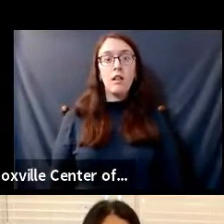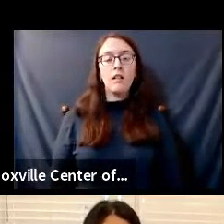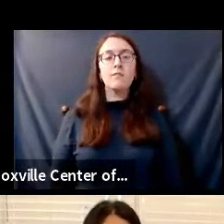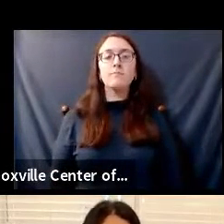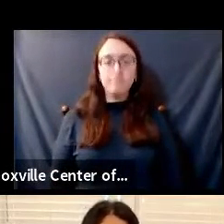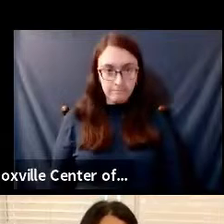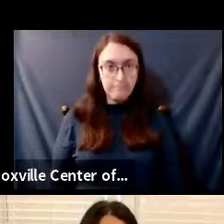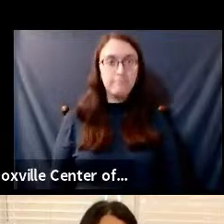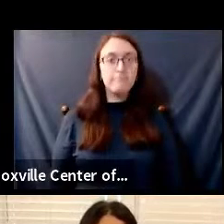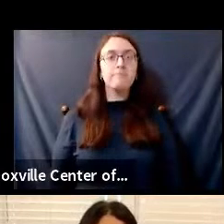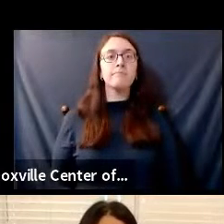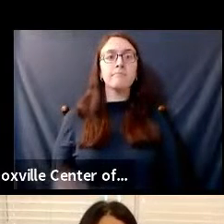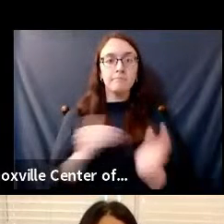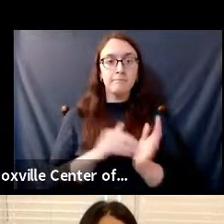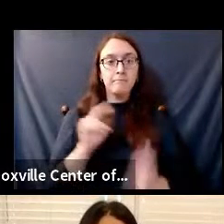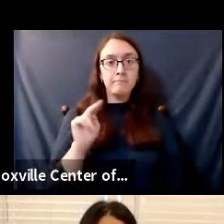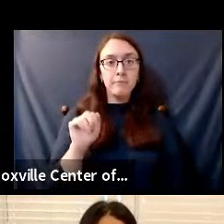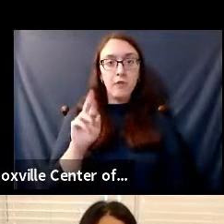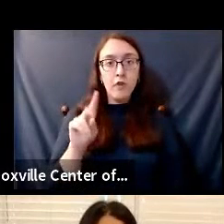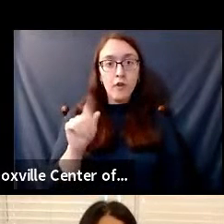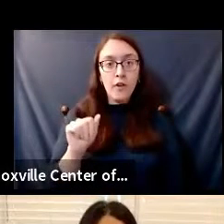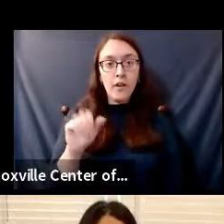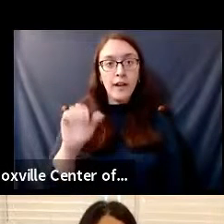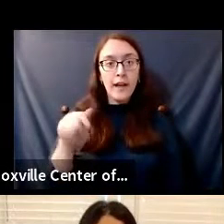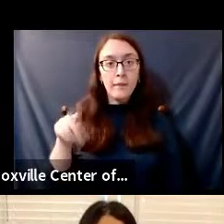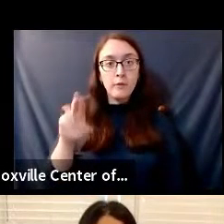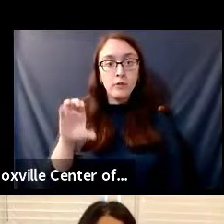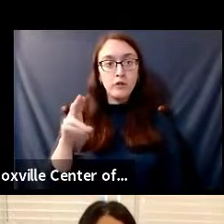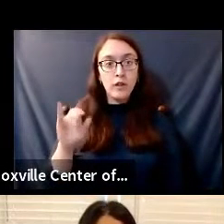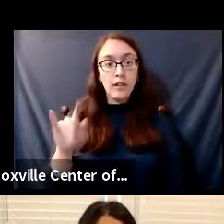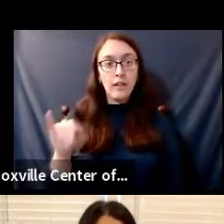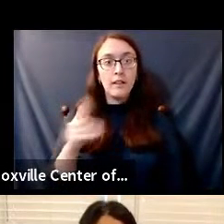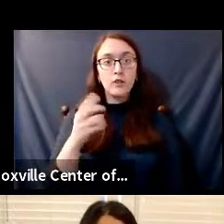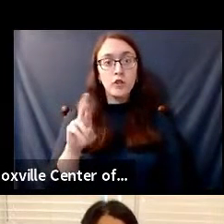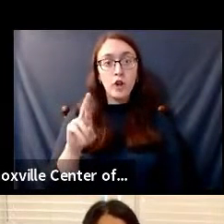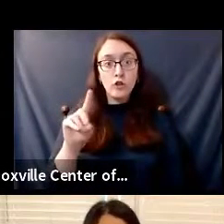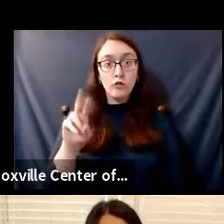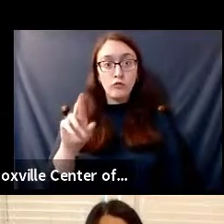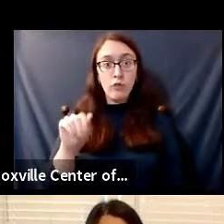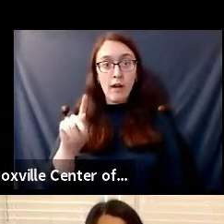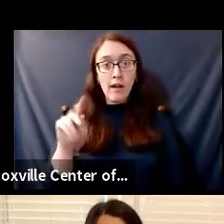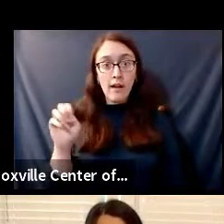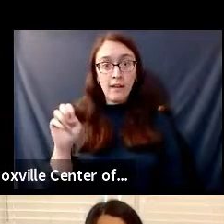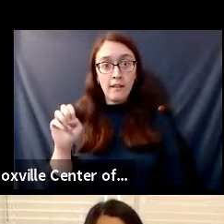Yes, ma'am. This is Narda Capicelli taking roll call. Dr. Drake,